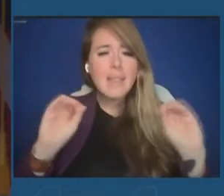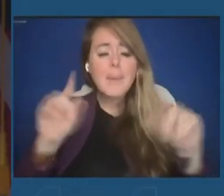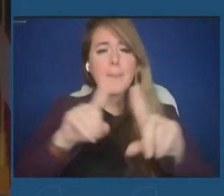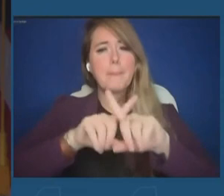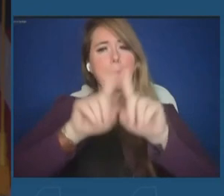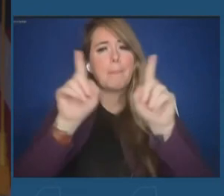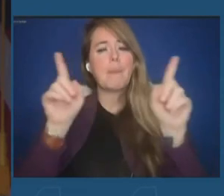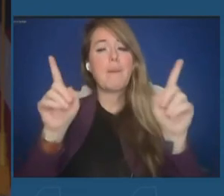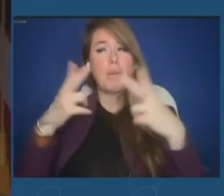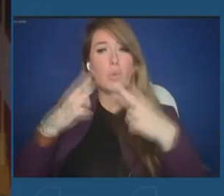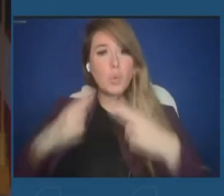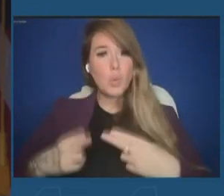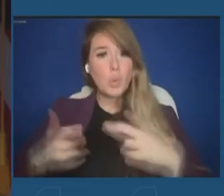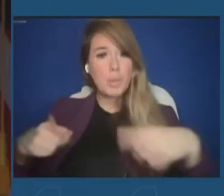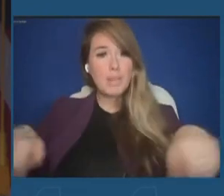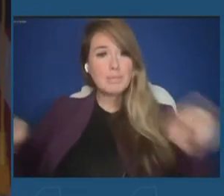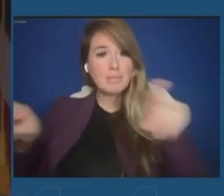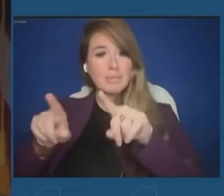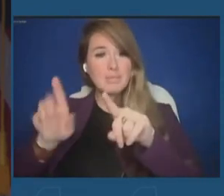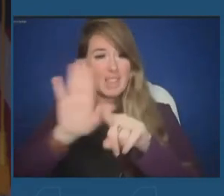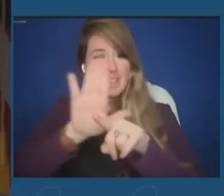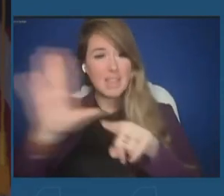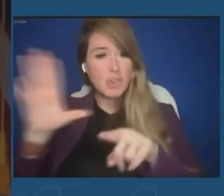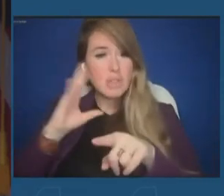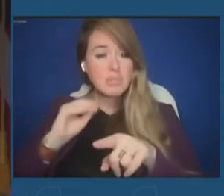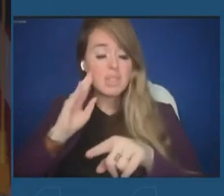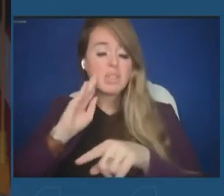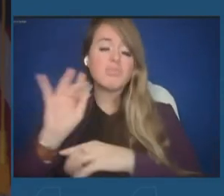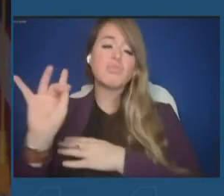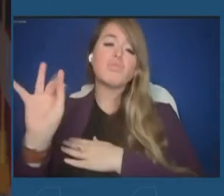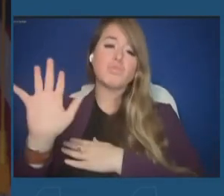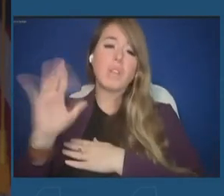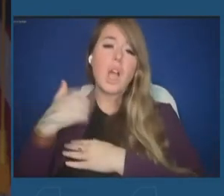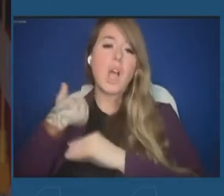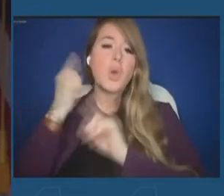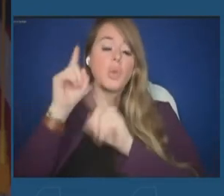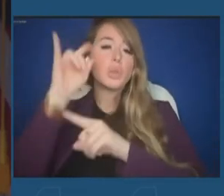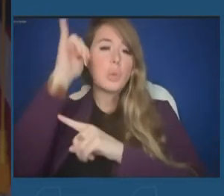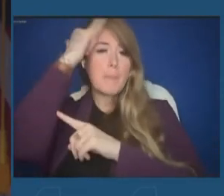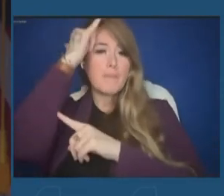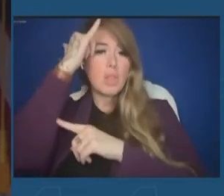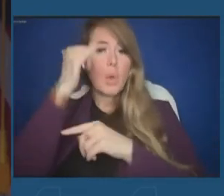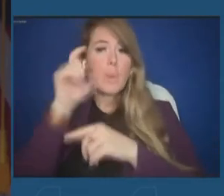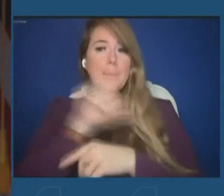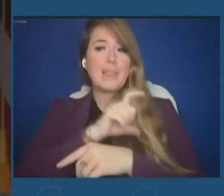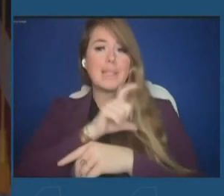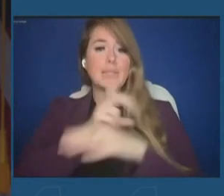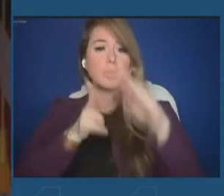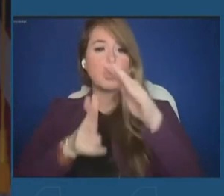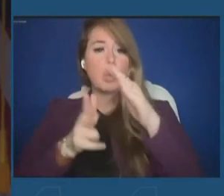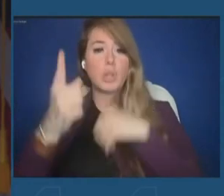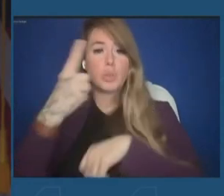But the human toll. I went to the Buffalo Police Garage the day after Christmas.